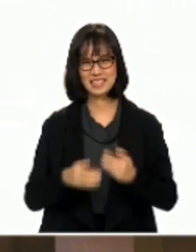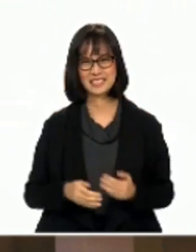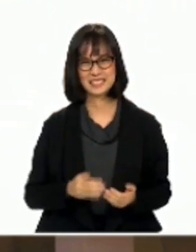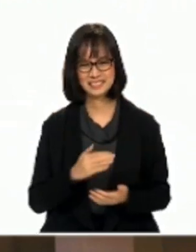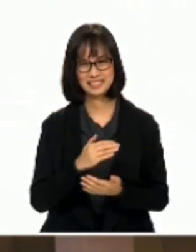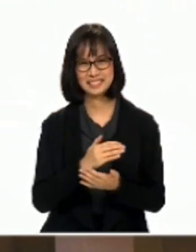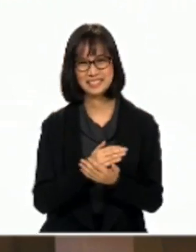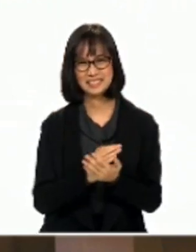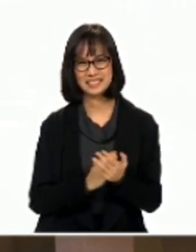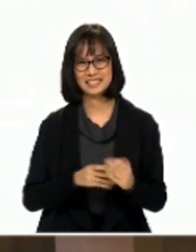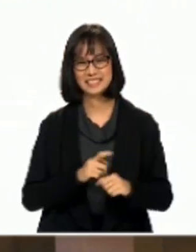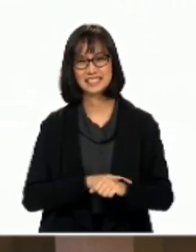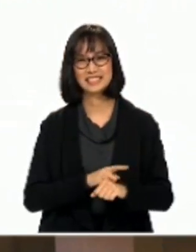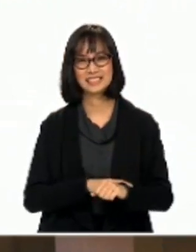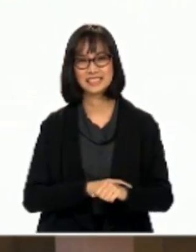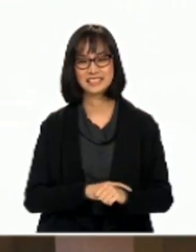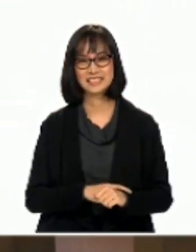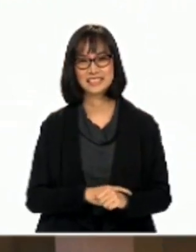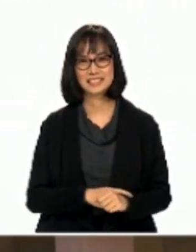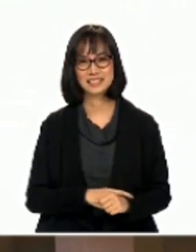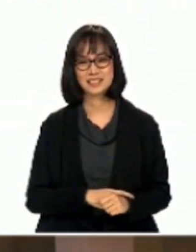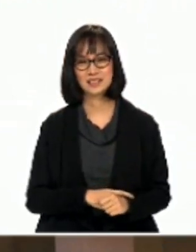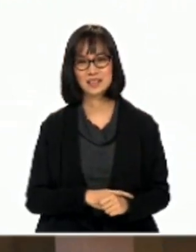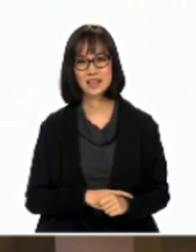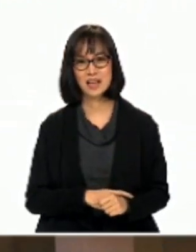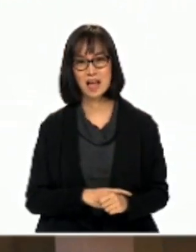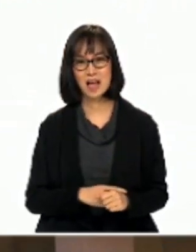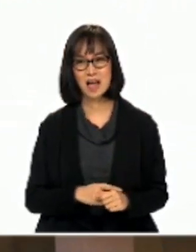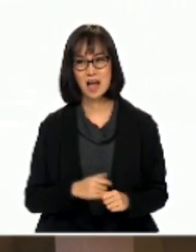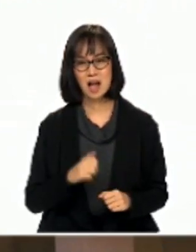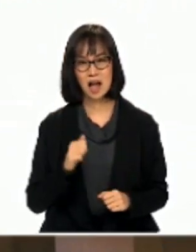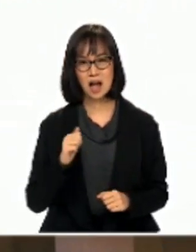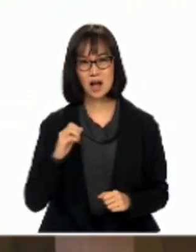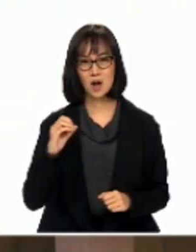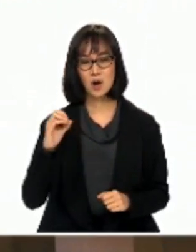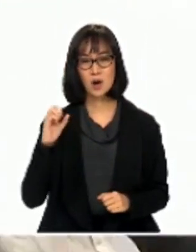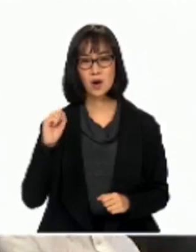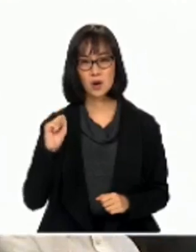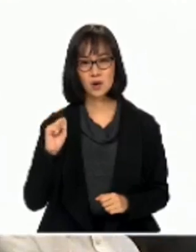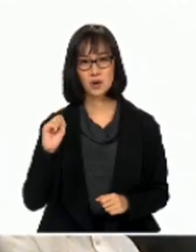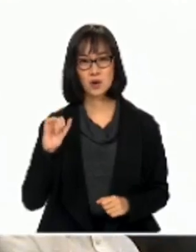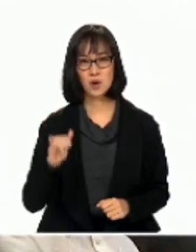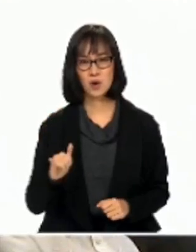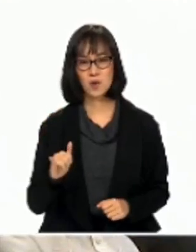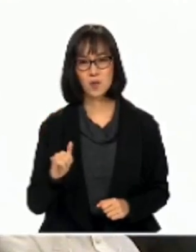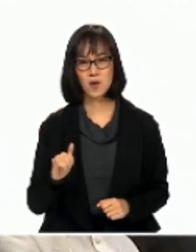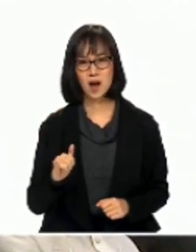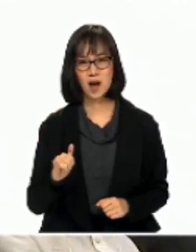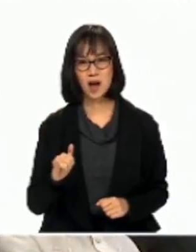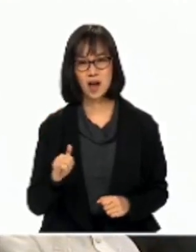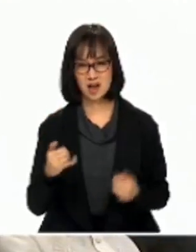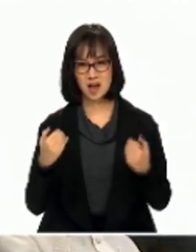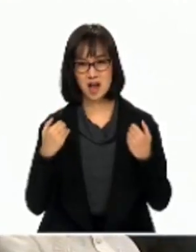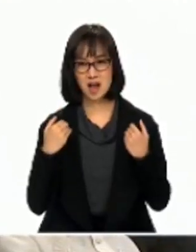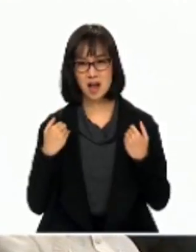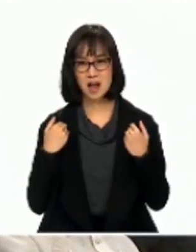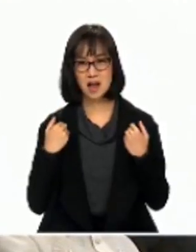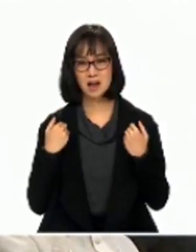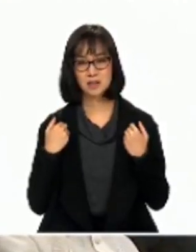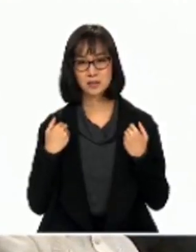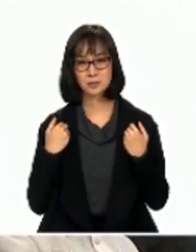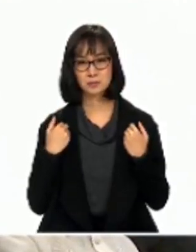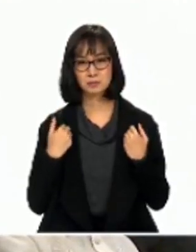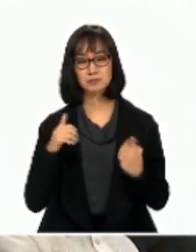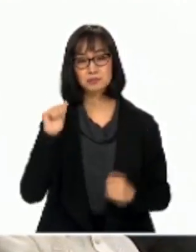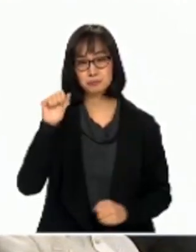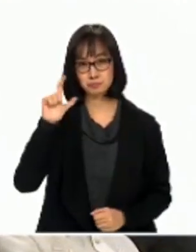823 out of goal youth and adult learners were able to access non-formal education through the alternative learning